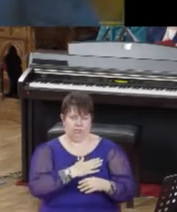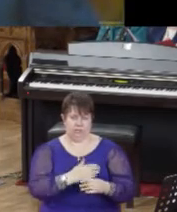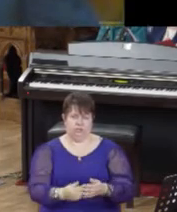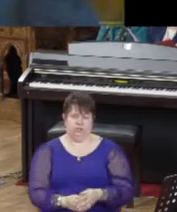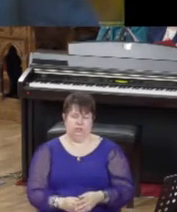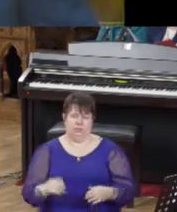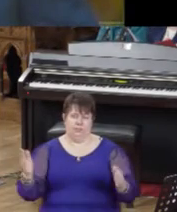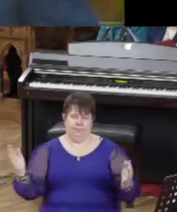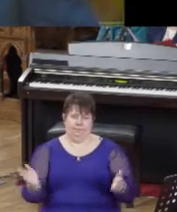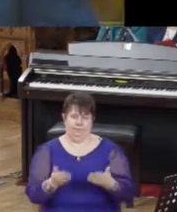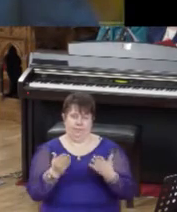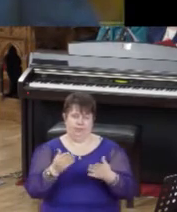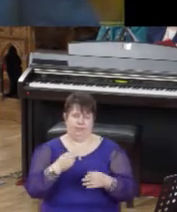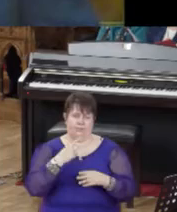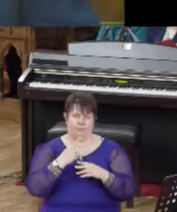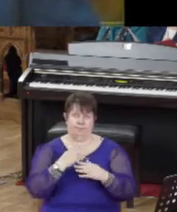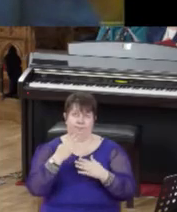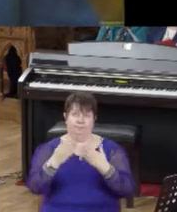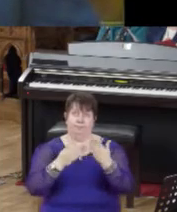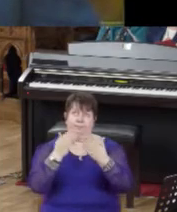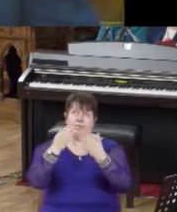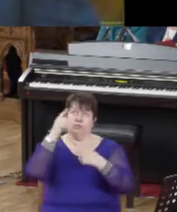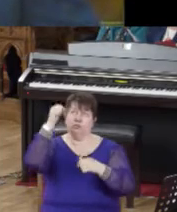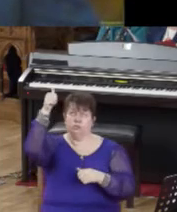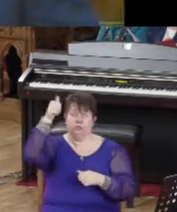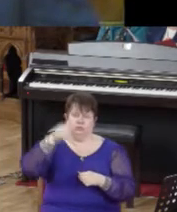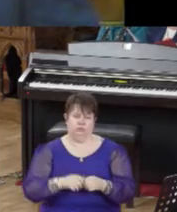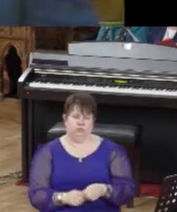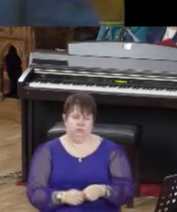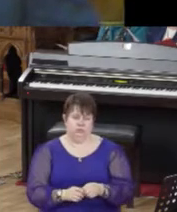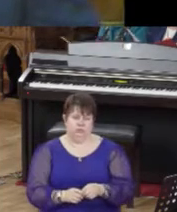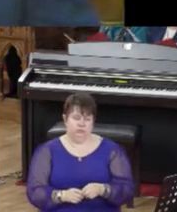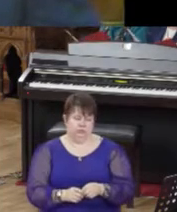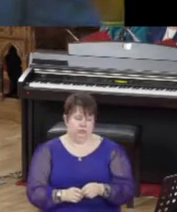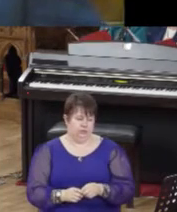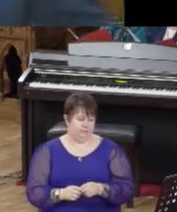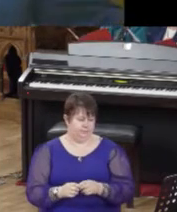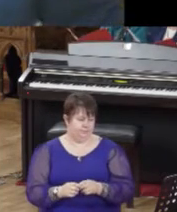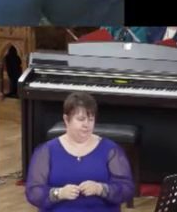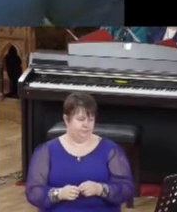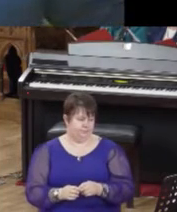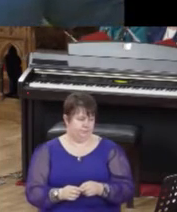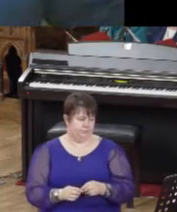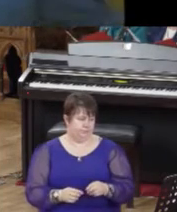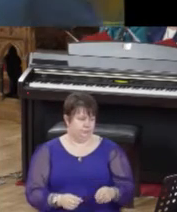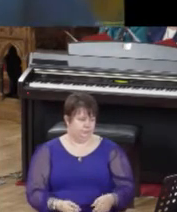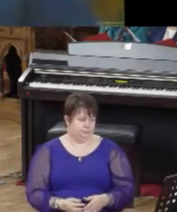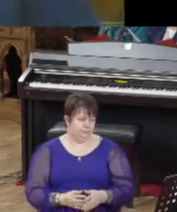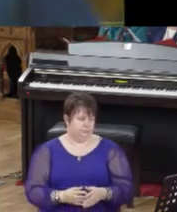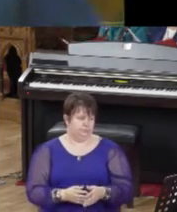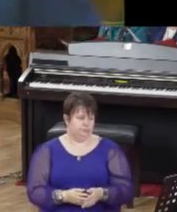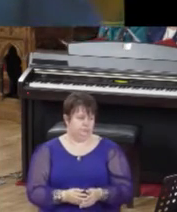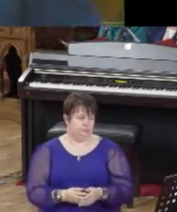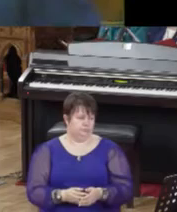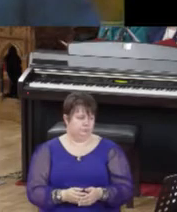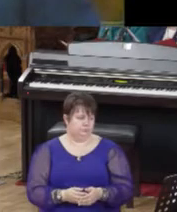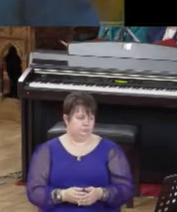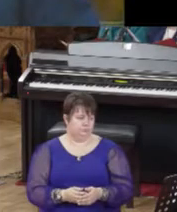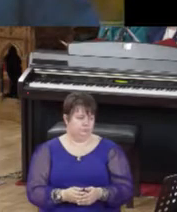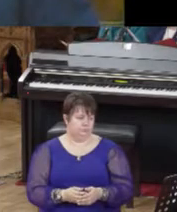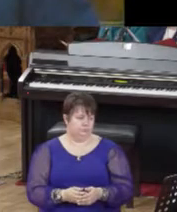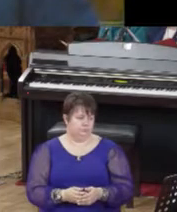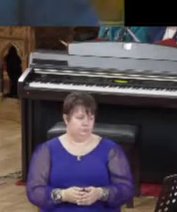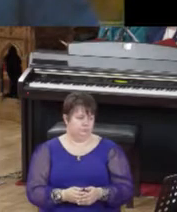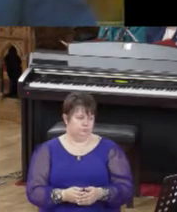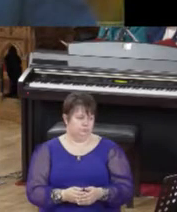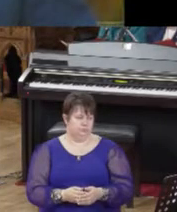bring our praise to the Lord. Our opening hymn is 184, if you're following in a hymn book, but it will also appear on the screens.